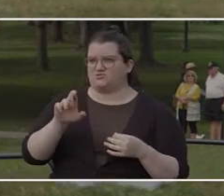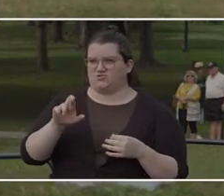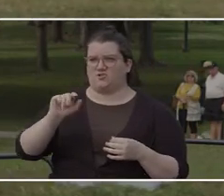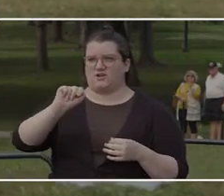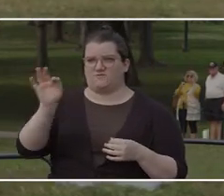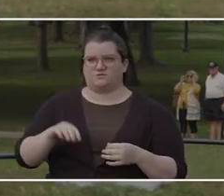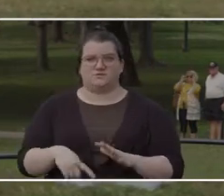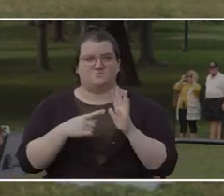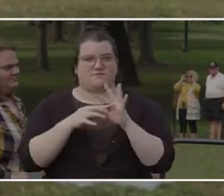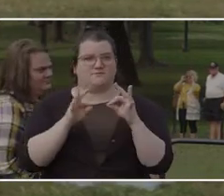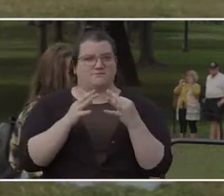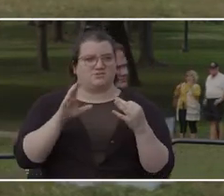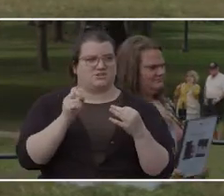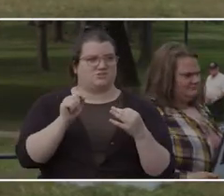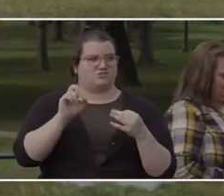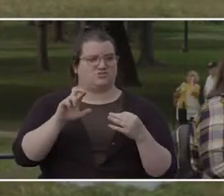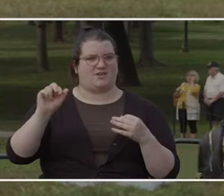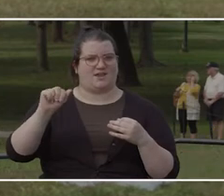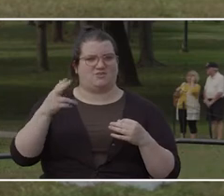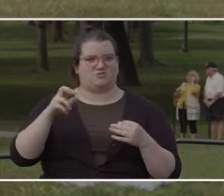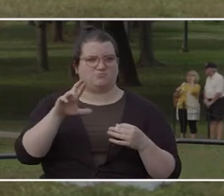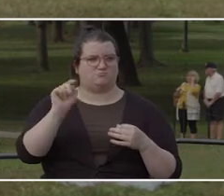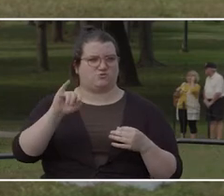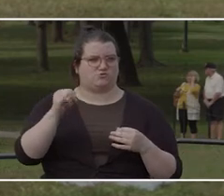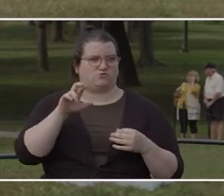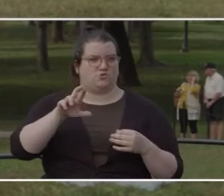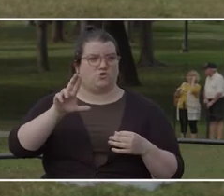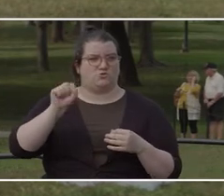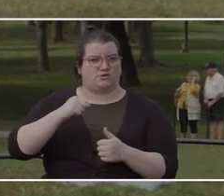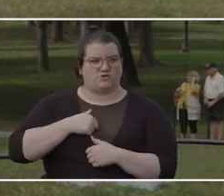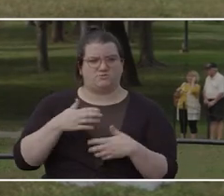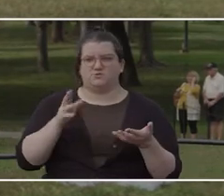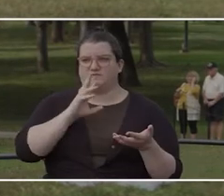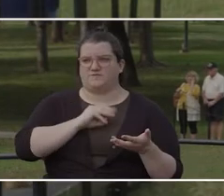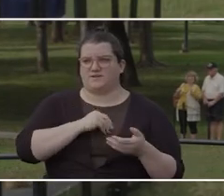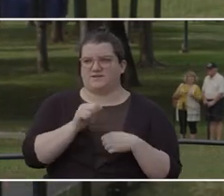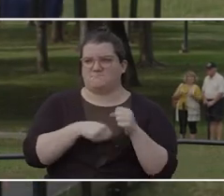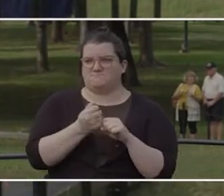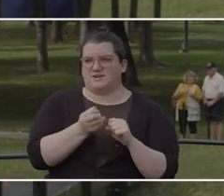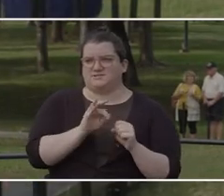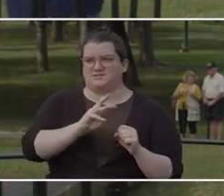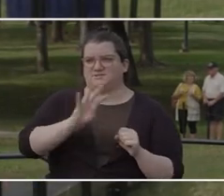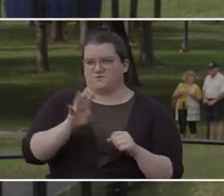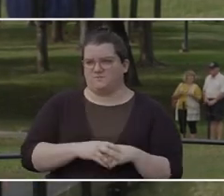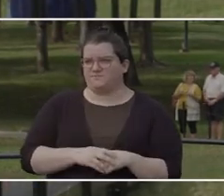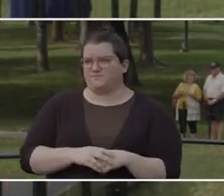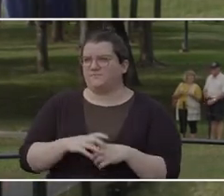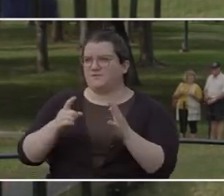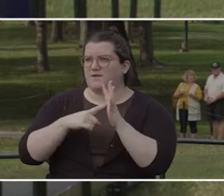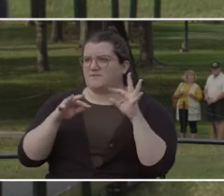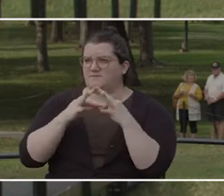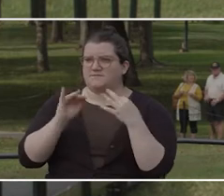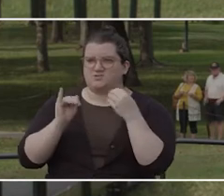On behalf of the family of Chester A. Hibbert, Jr., U.S. Army, served in Vietnam, 1964. On behalf of the family